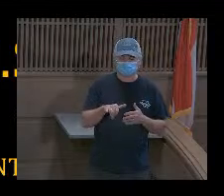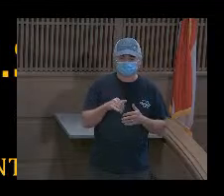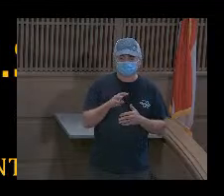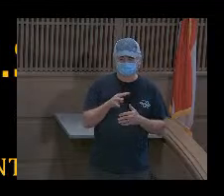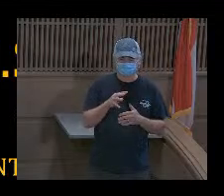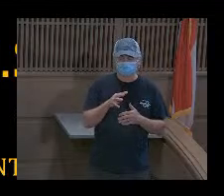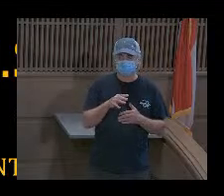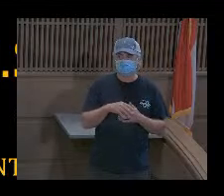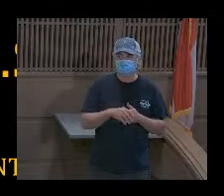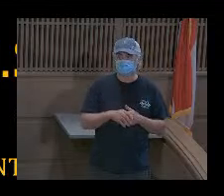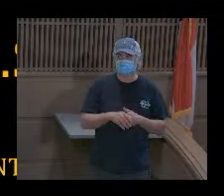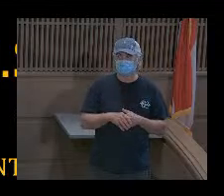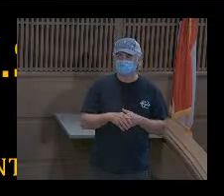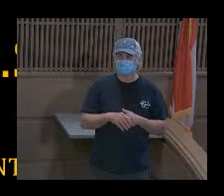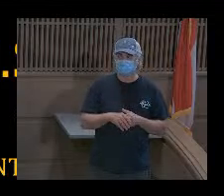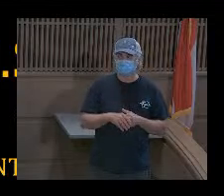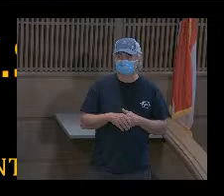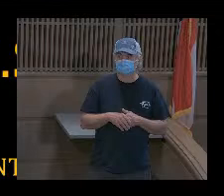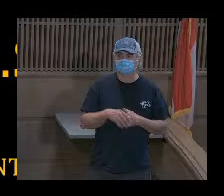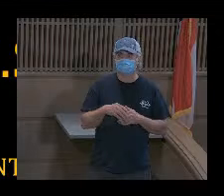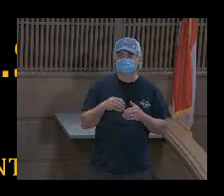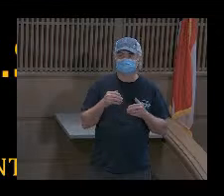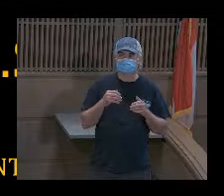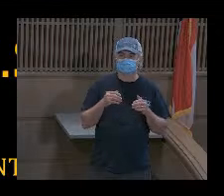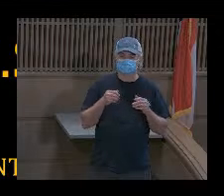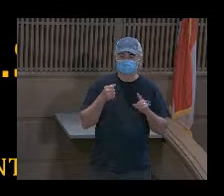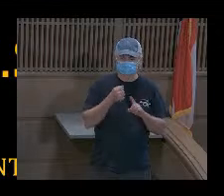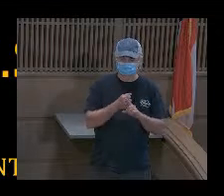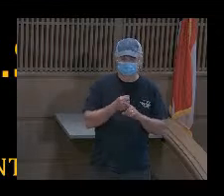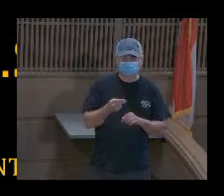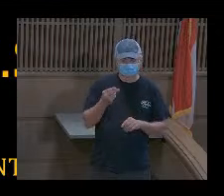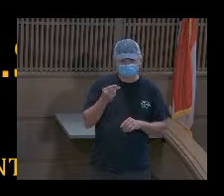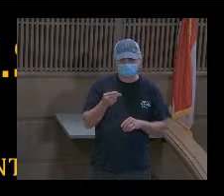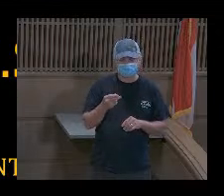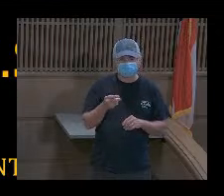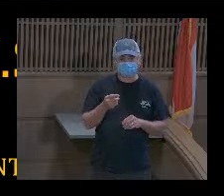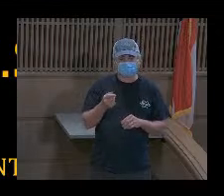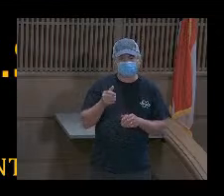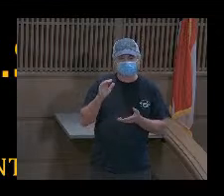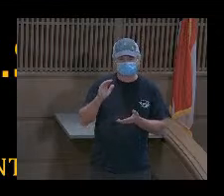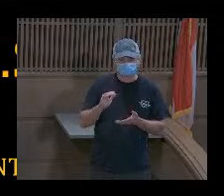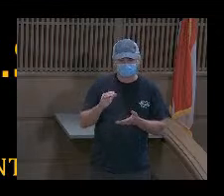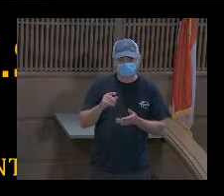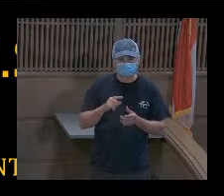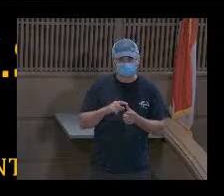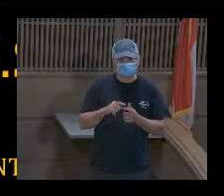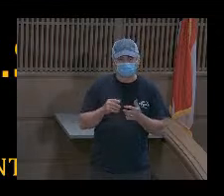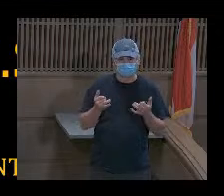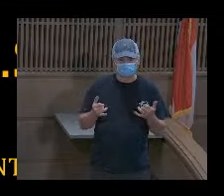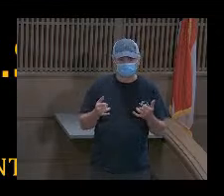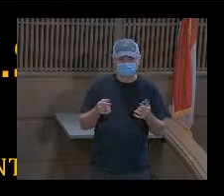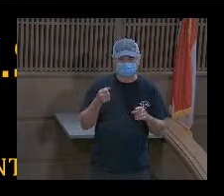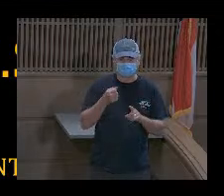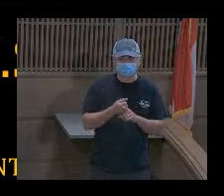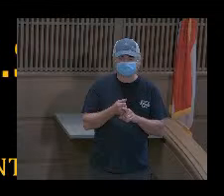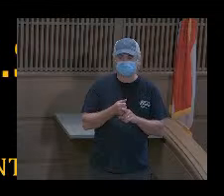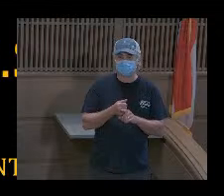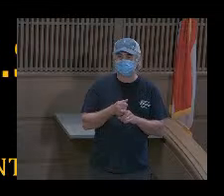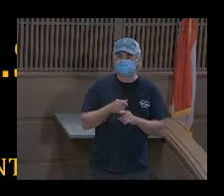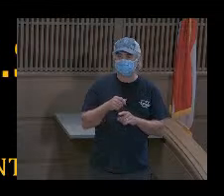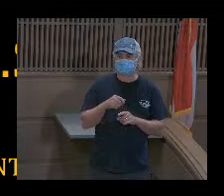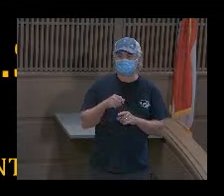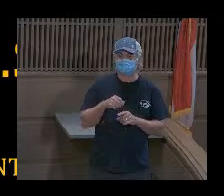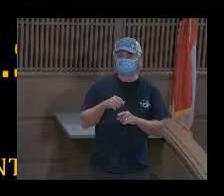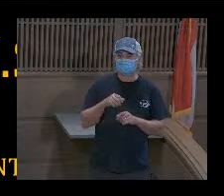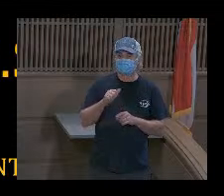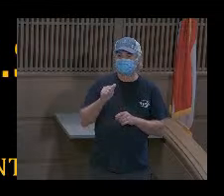just hopefully have spiked on that one and come down just a little bit. But again, we're just now hitting Labor Day. So we're looking at